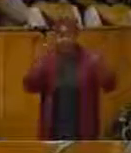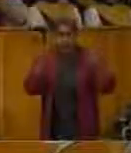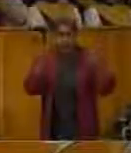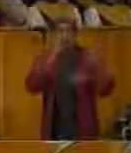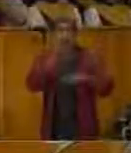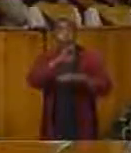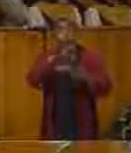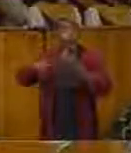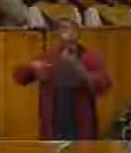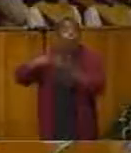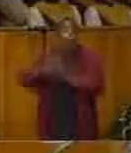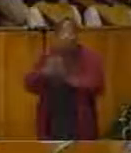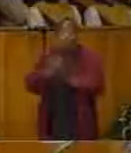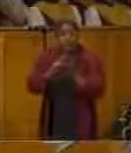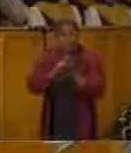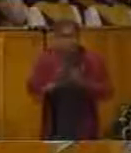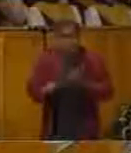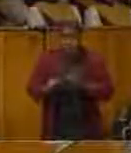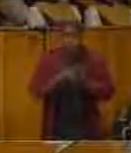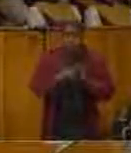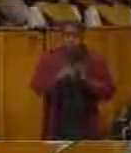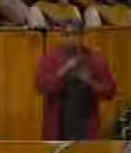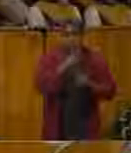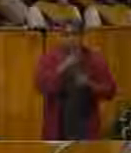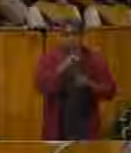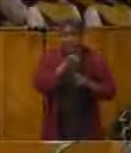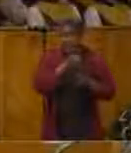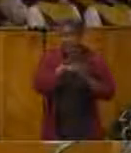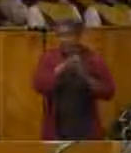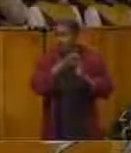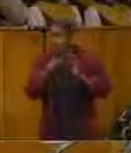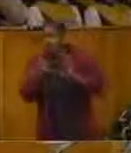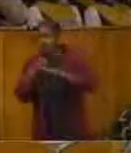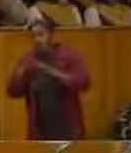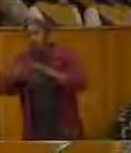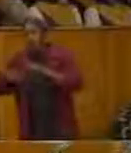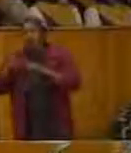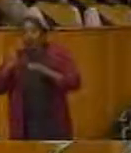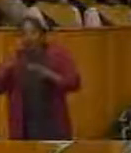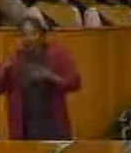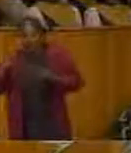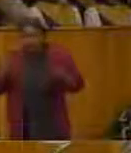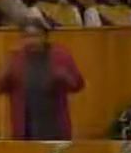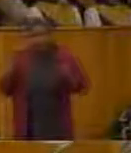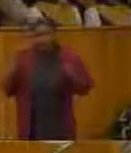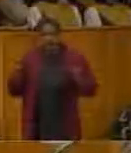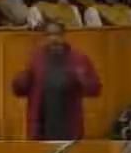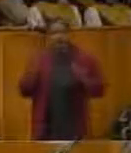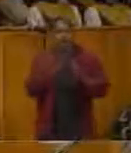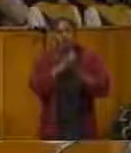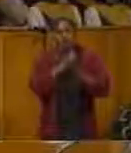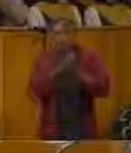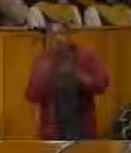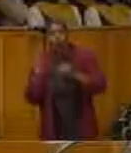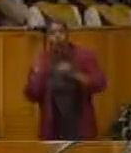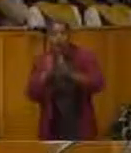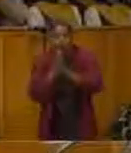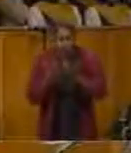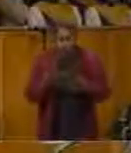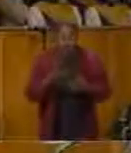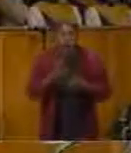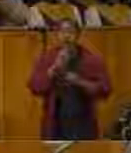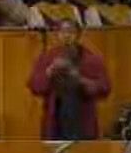of Scripture. From Genesis to Revelation, the Bible talks more about earning money and using